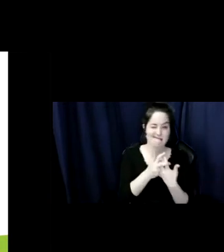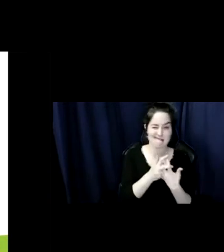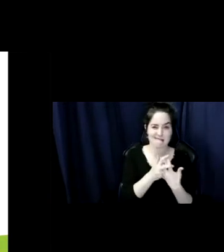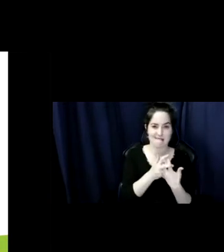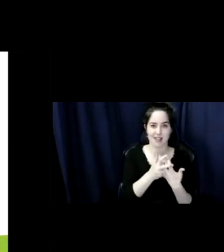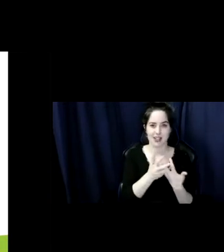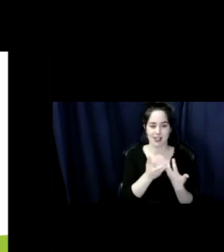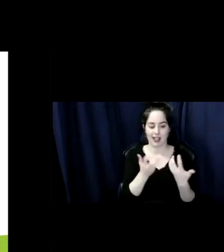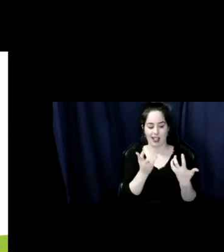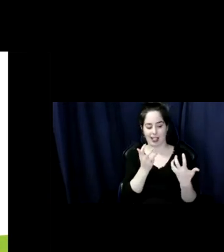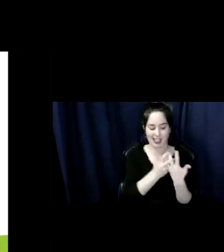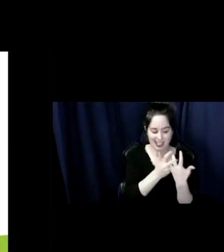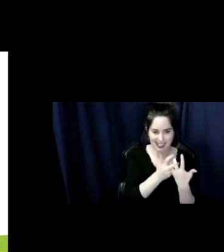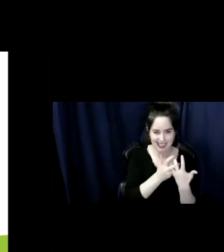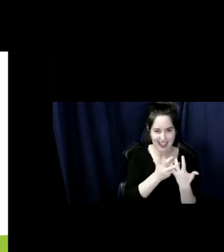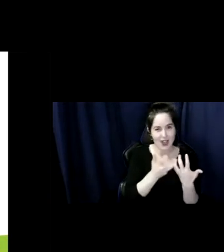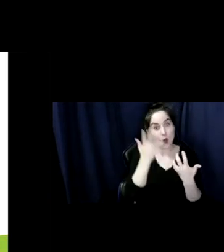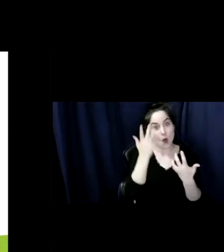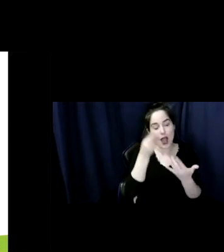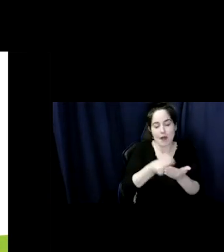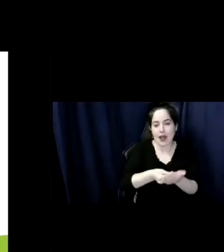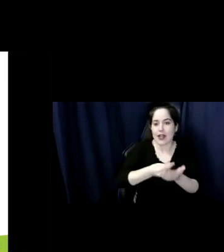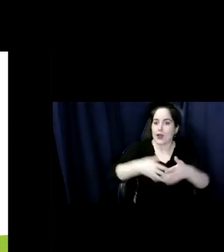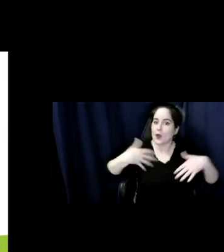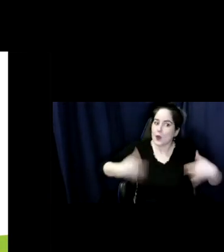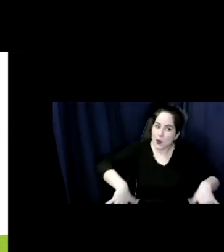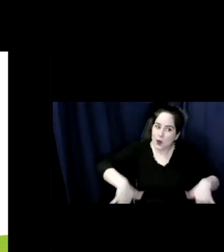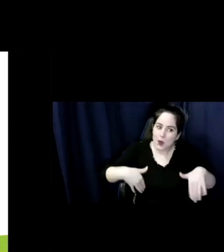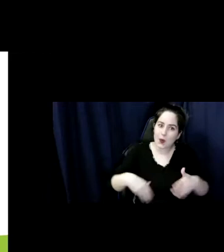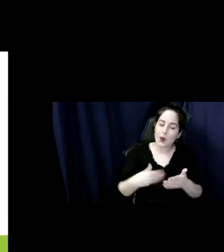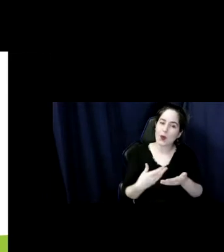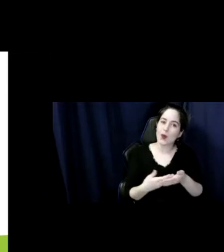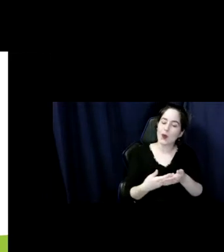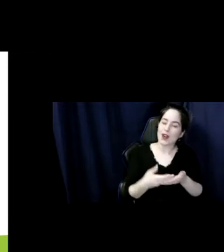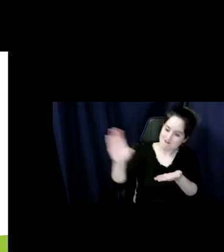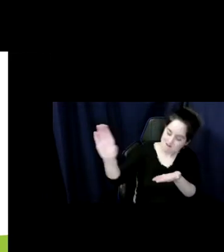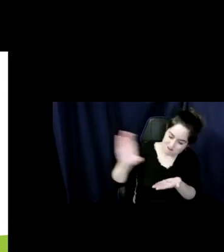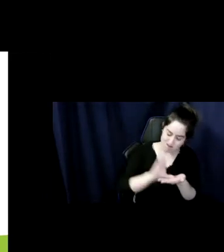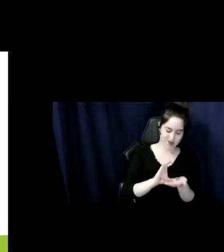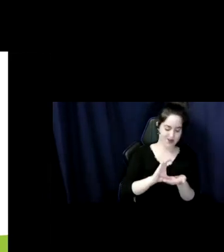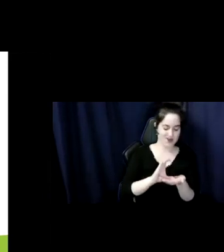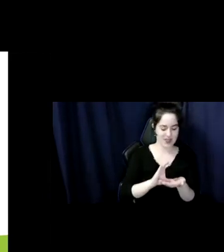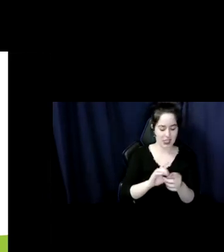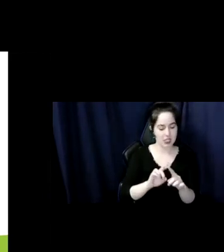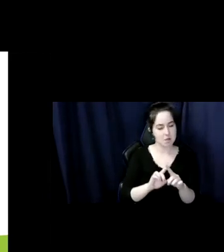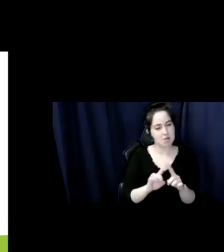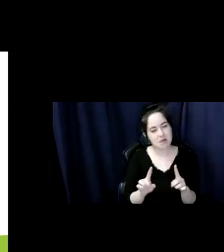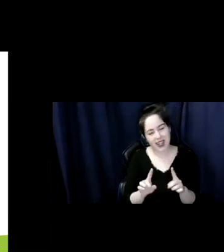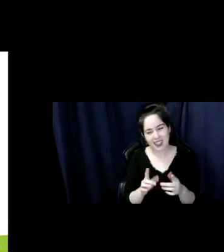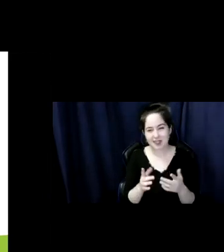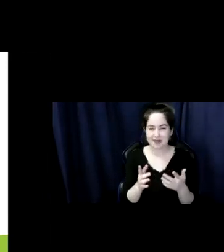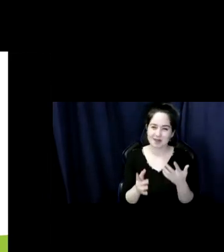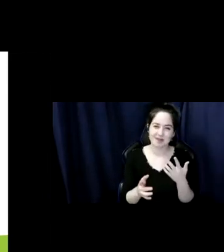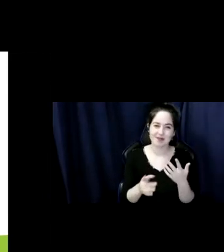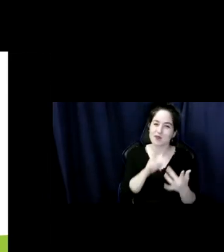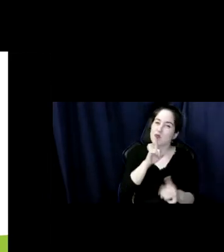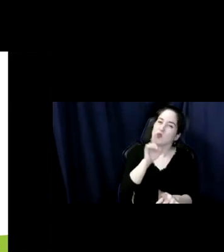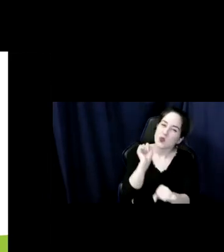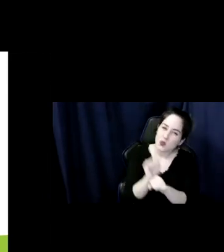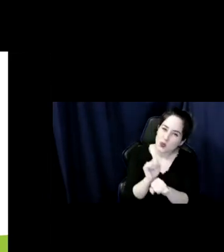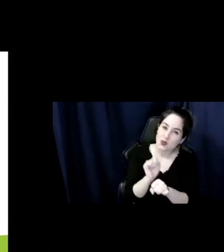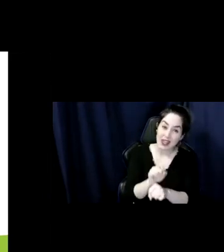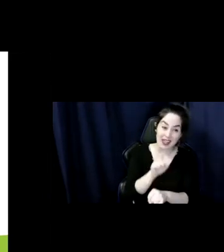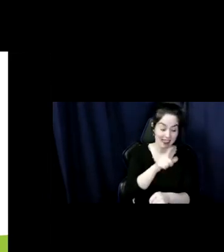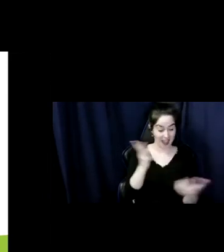of funding and it's a really excellent program, but the project that they may have in mind might not be actually a good fit for a